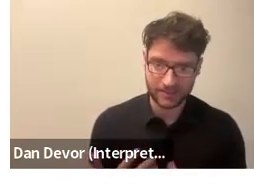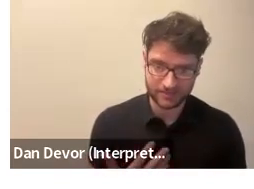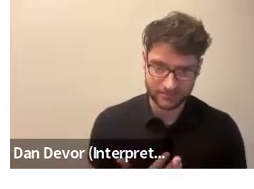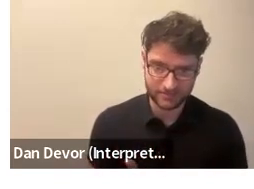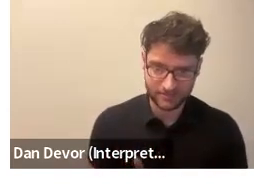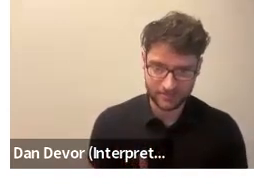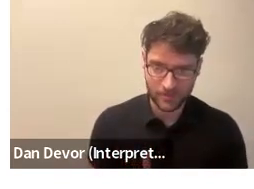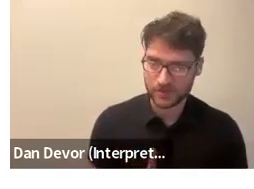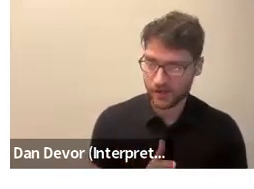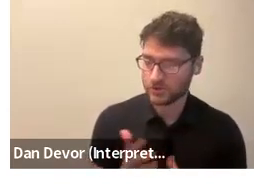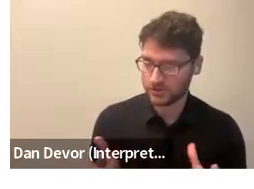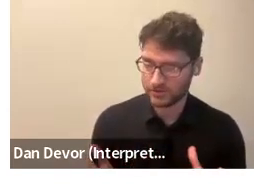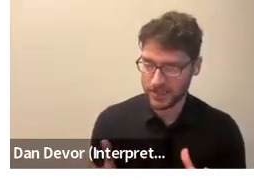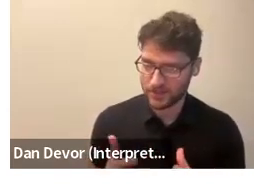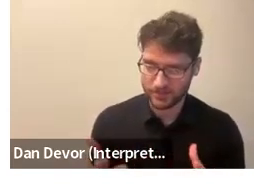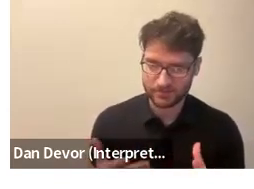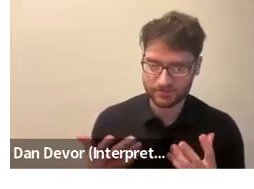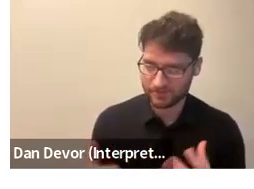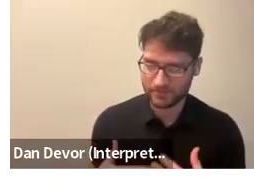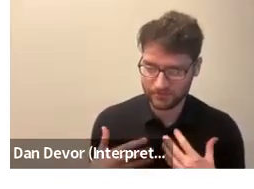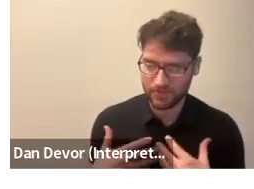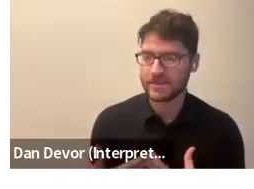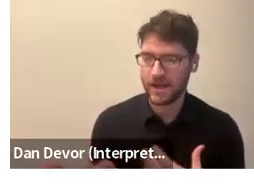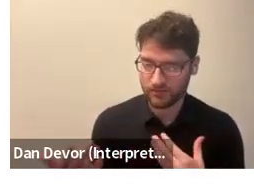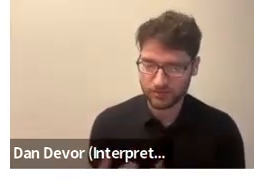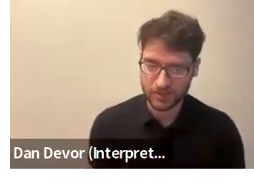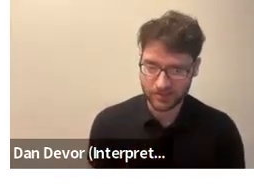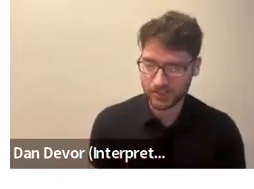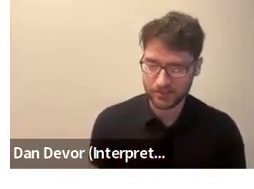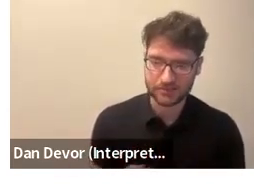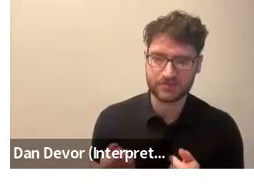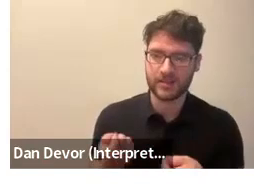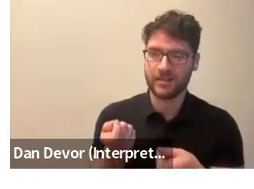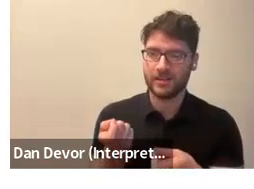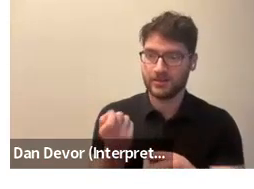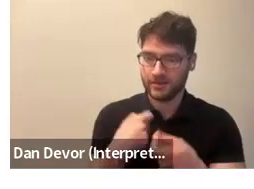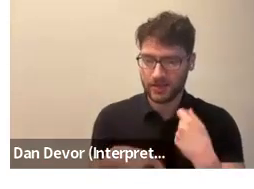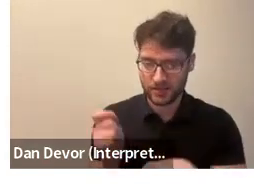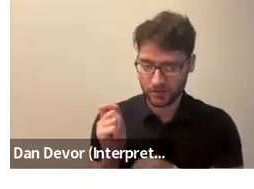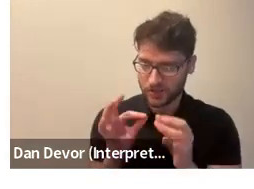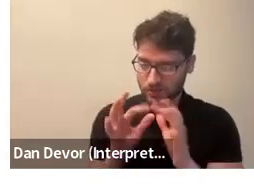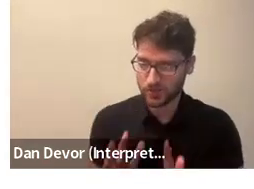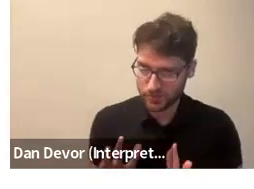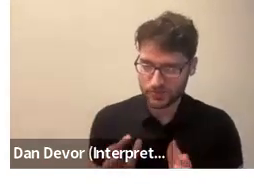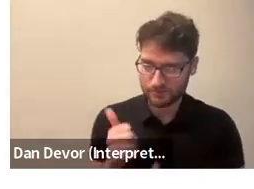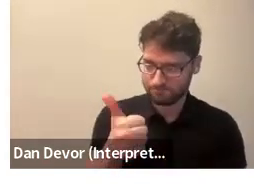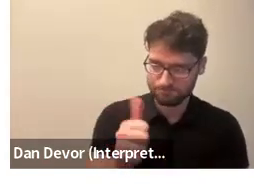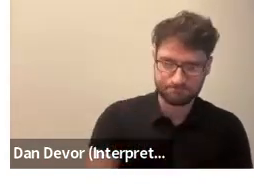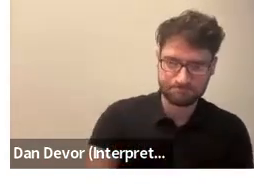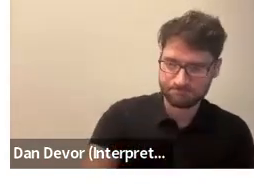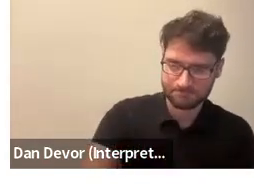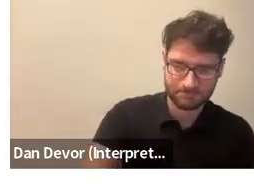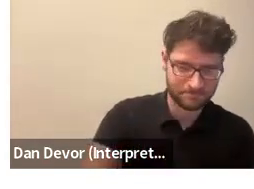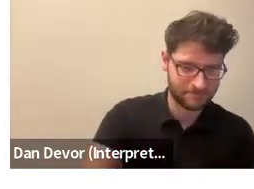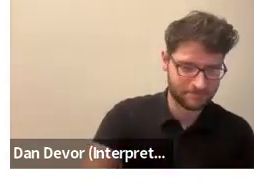families, that culture has been passed down from generation to generation. And I think we're going to switch interpreters.